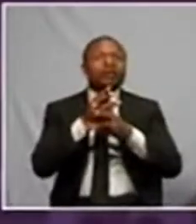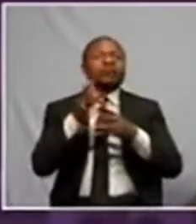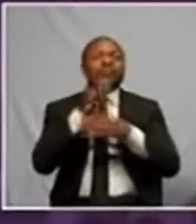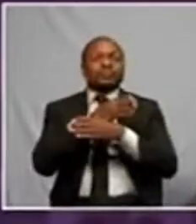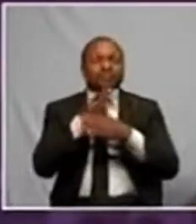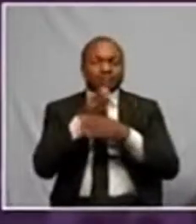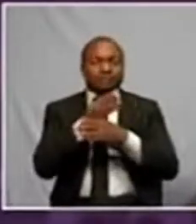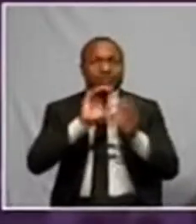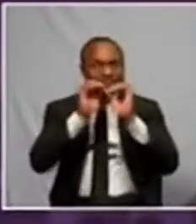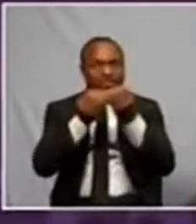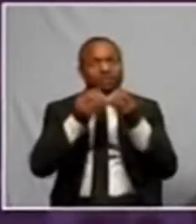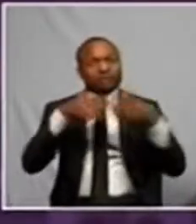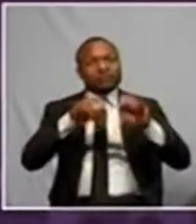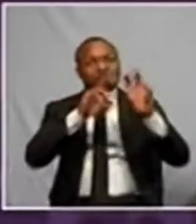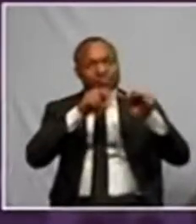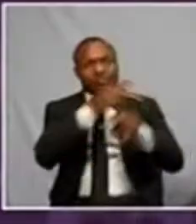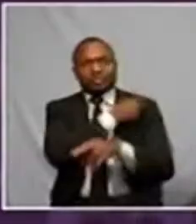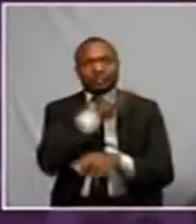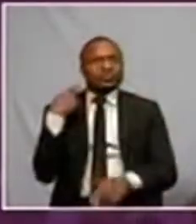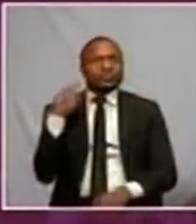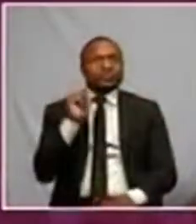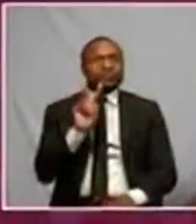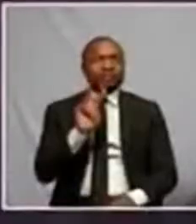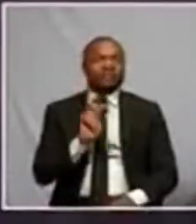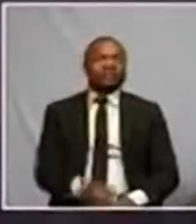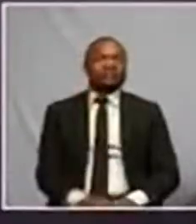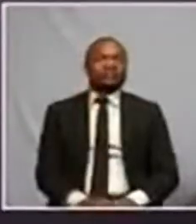Organization. Keep watching Parliament Television.